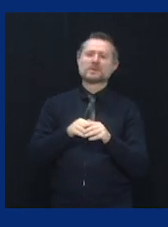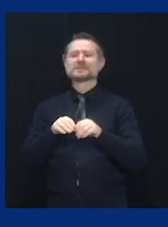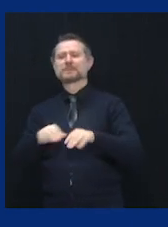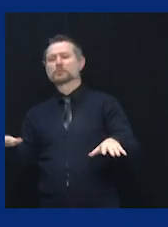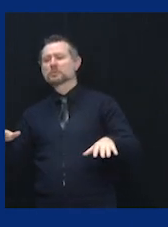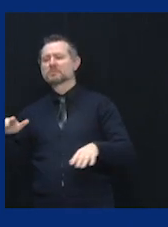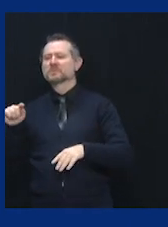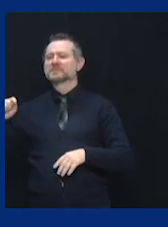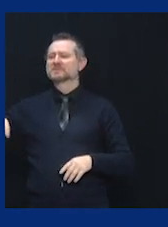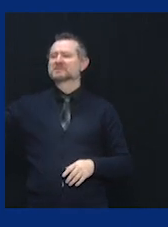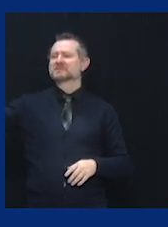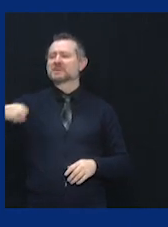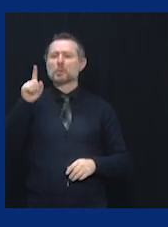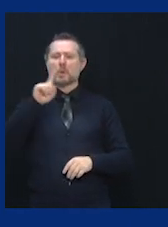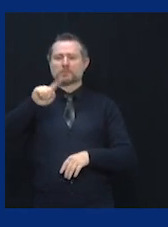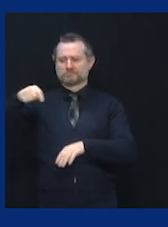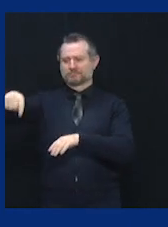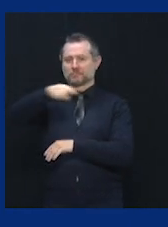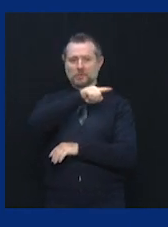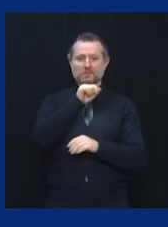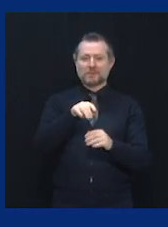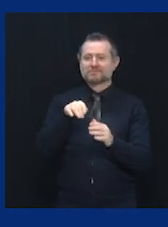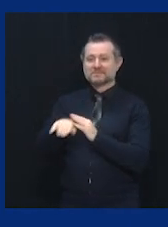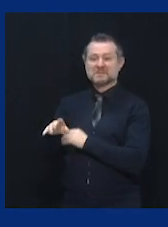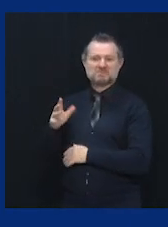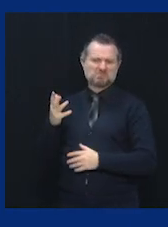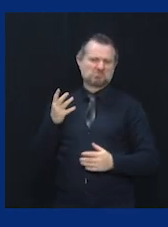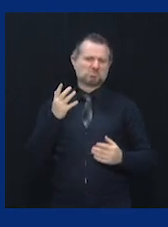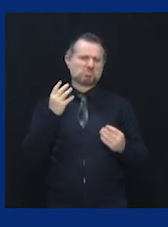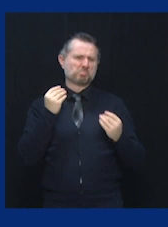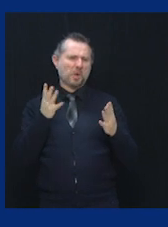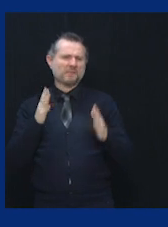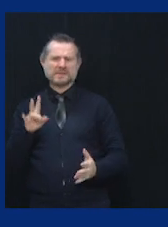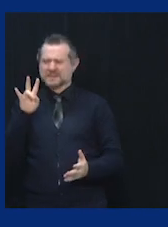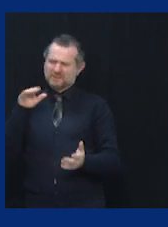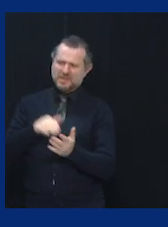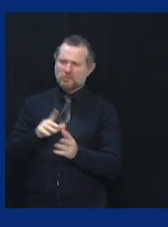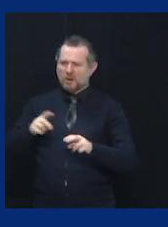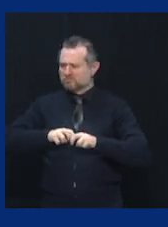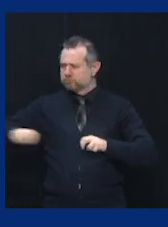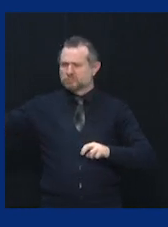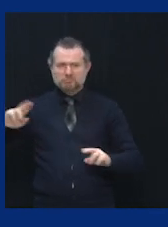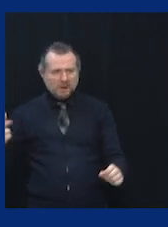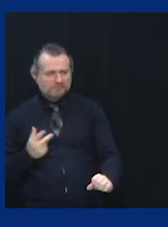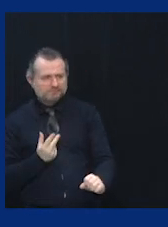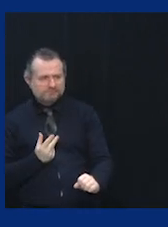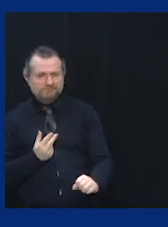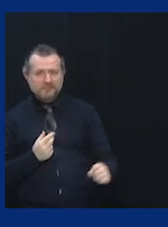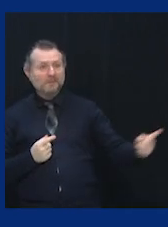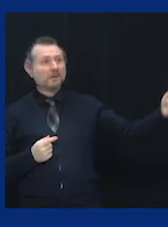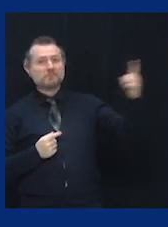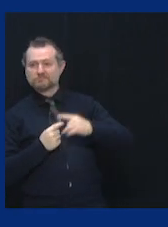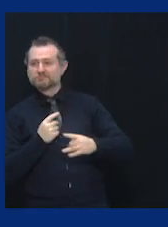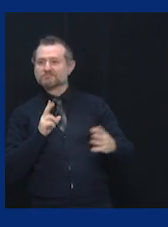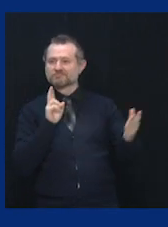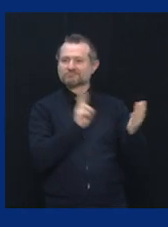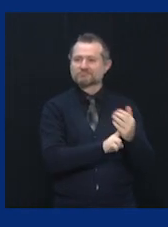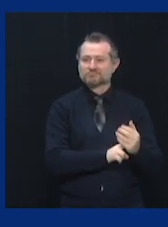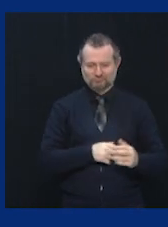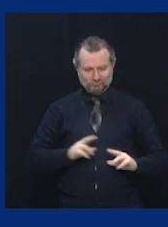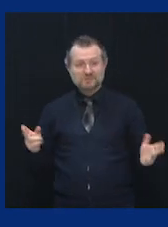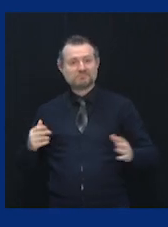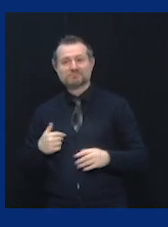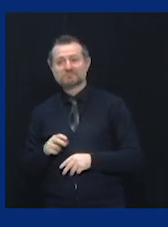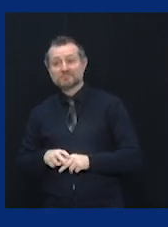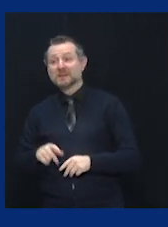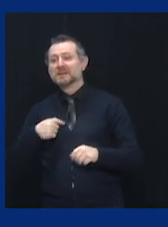distribution sites, 3,000 providers already signed up. So we can get the needle in